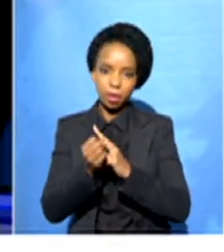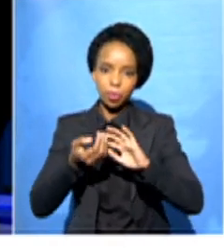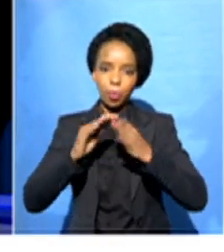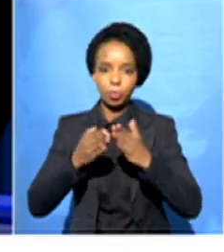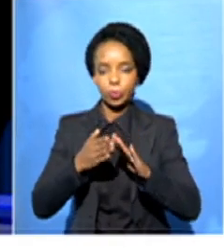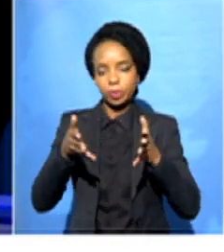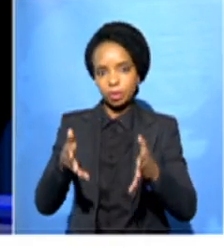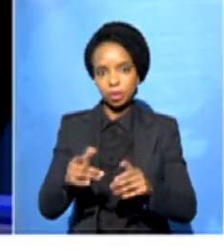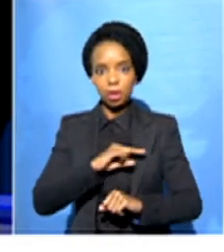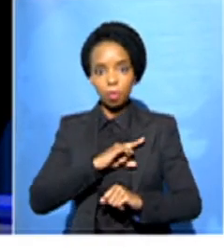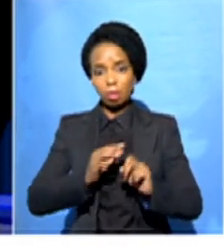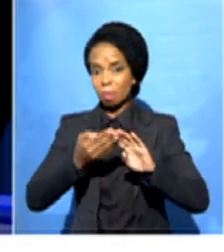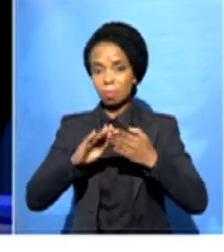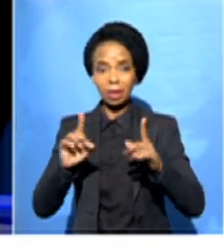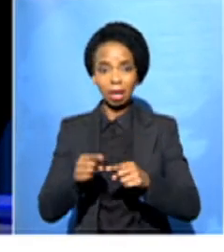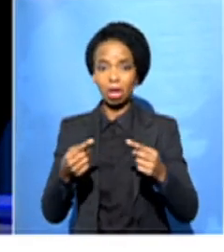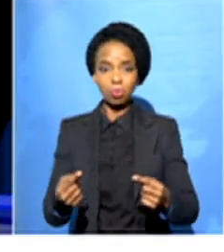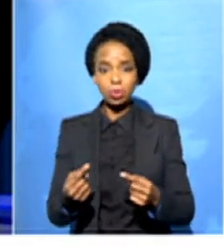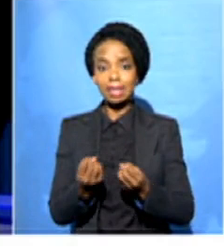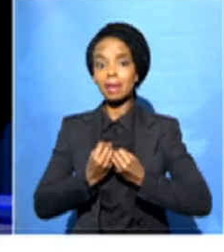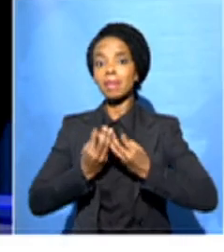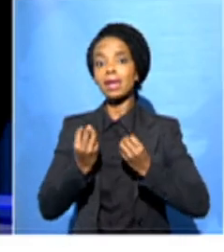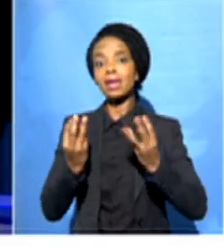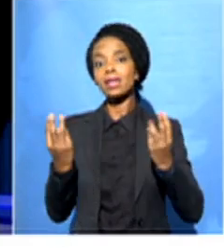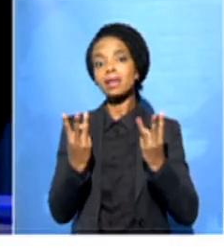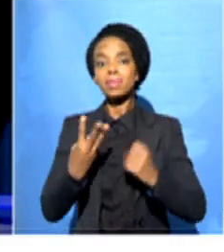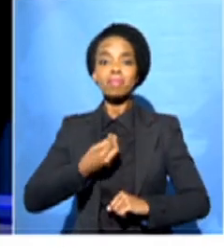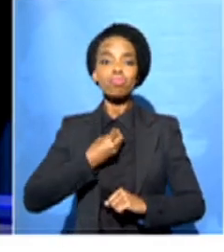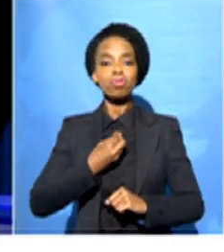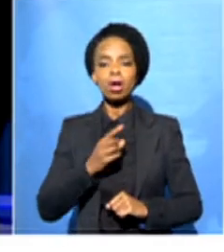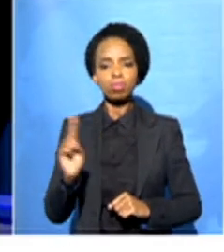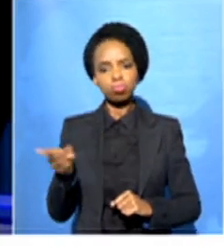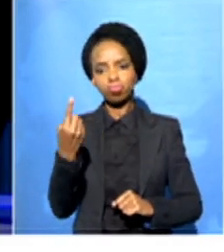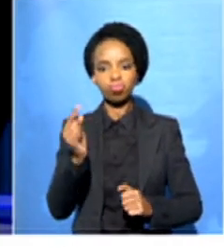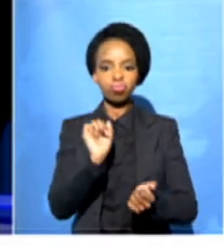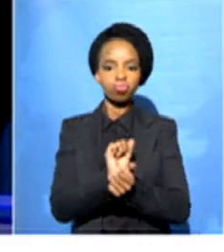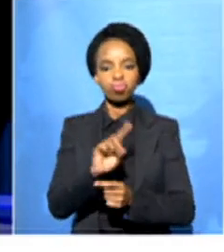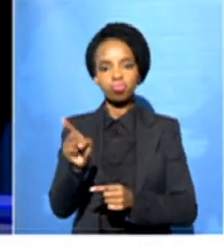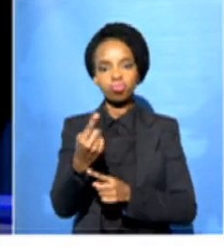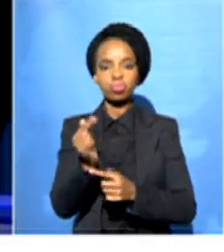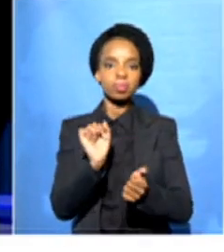can't be sending so many young people to prison if there's nothing wrong